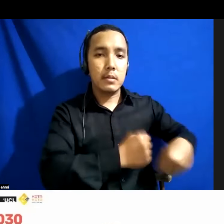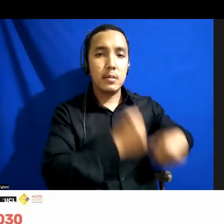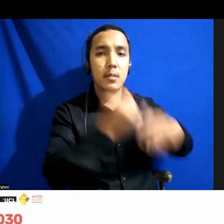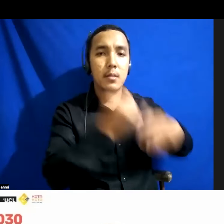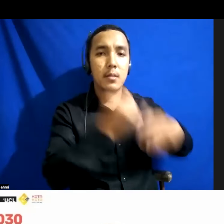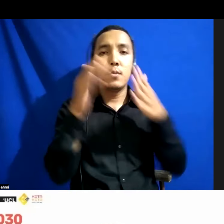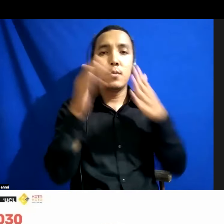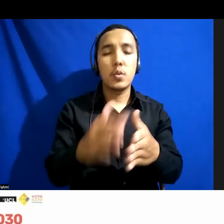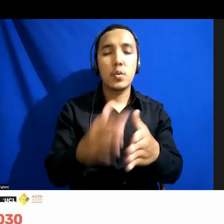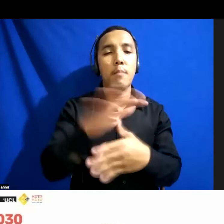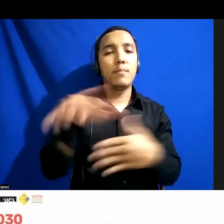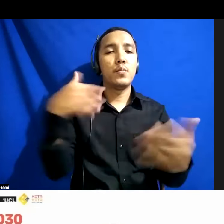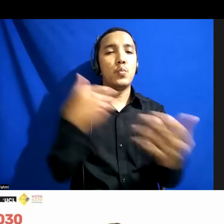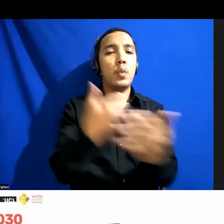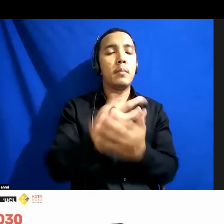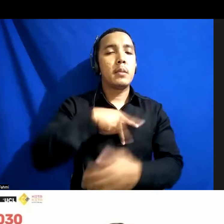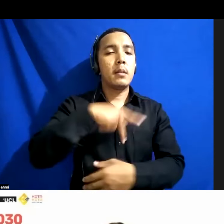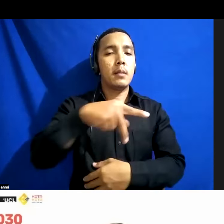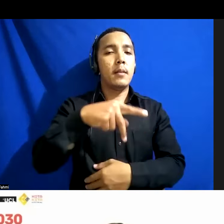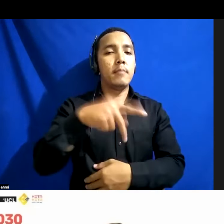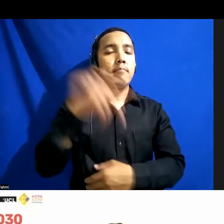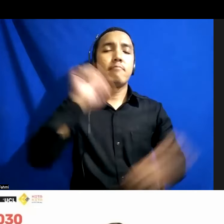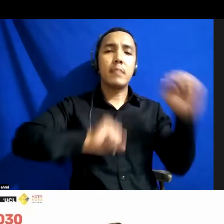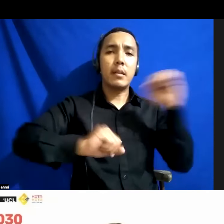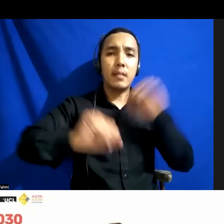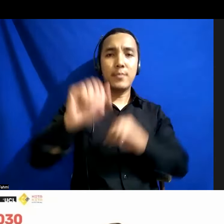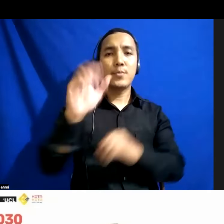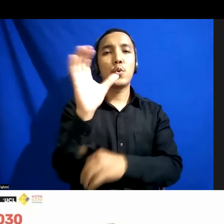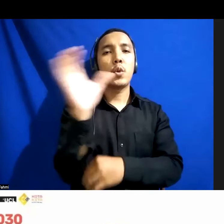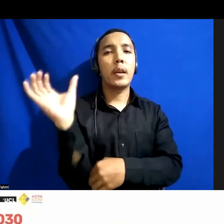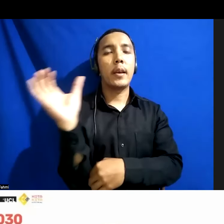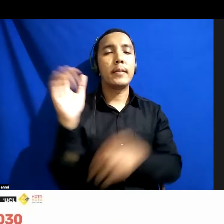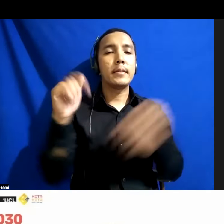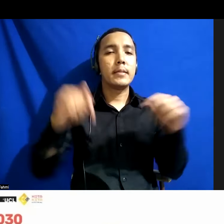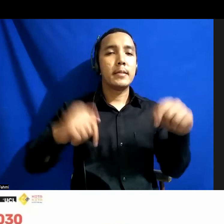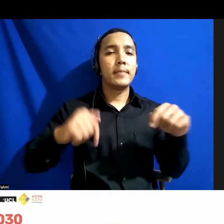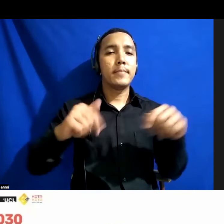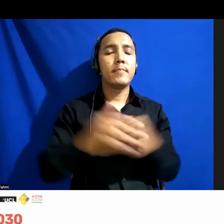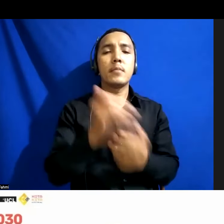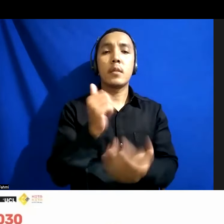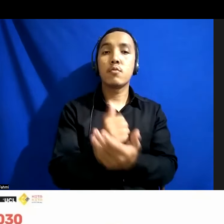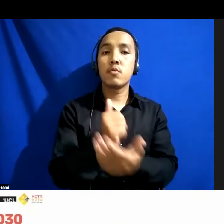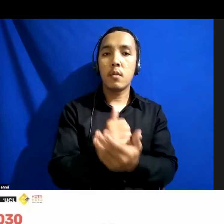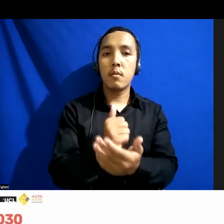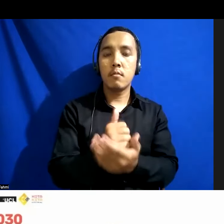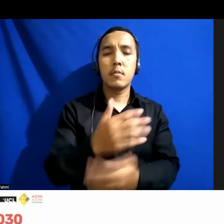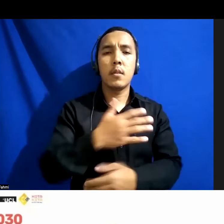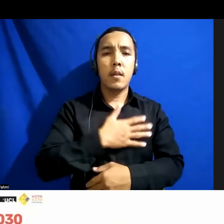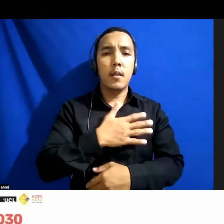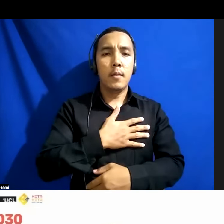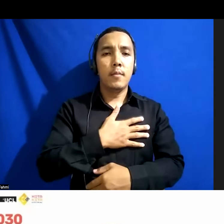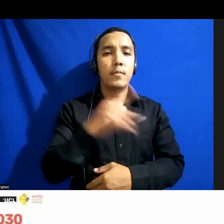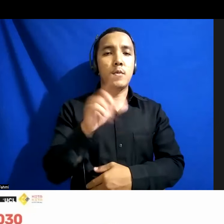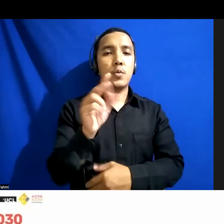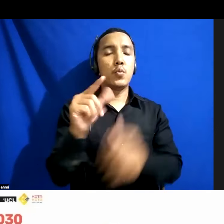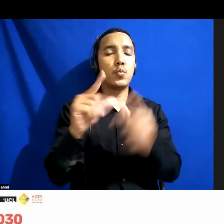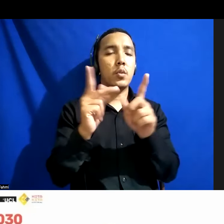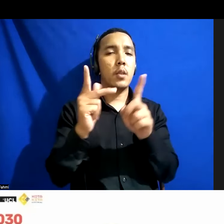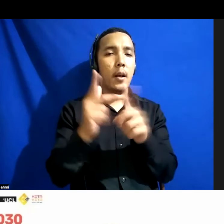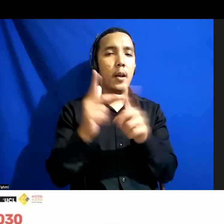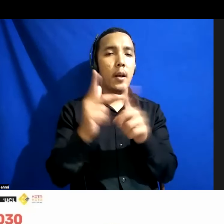the participants in today's event. Surely, I, as the head of the sub-district at